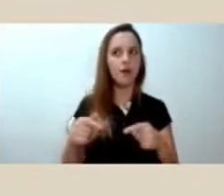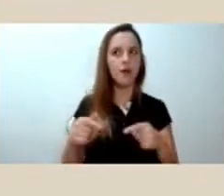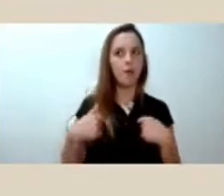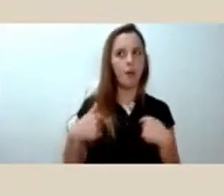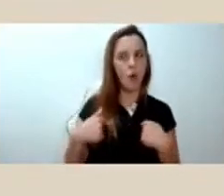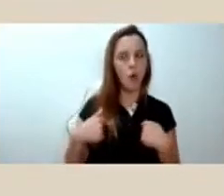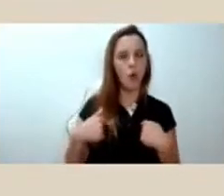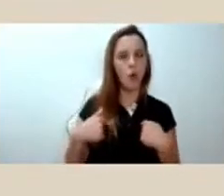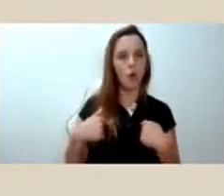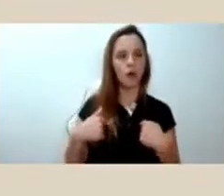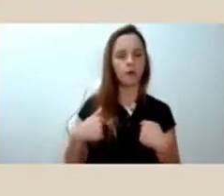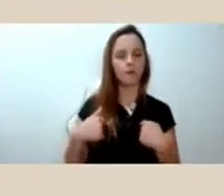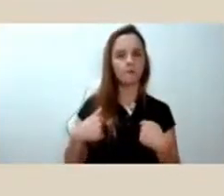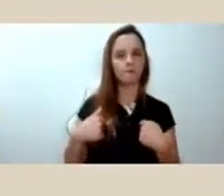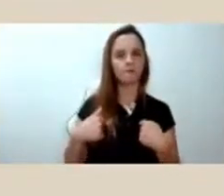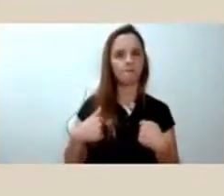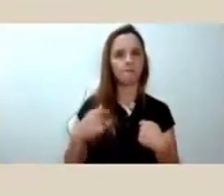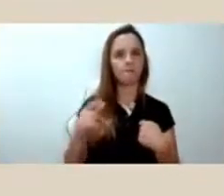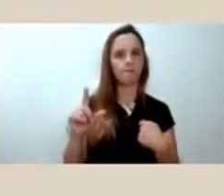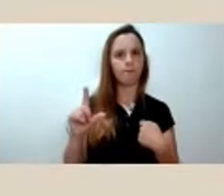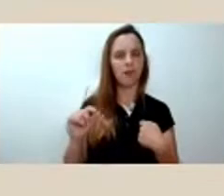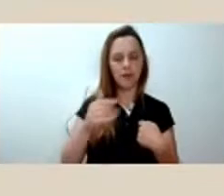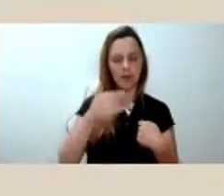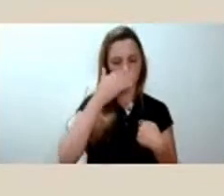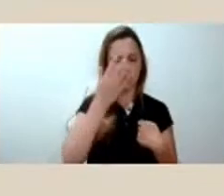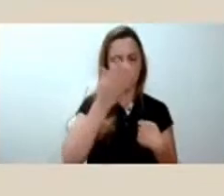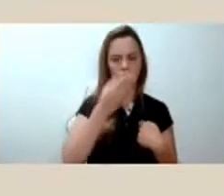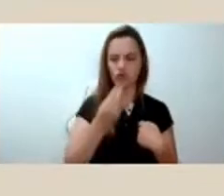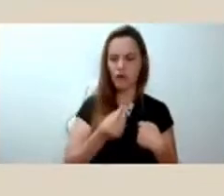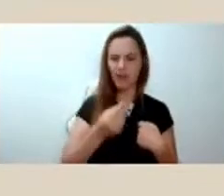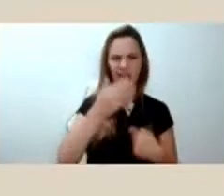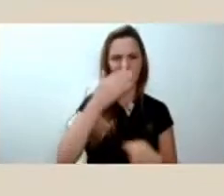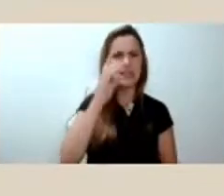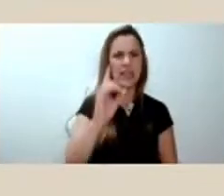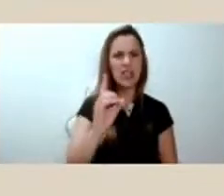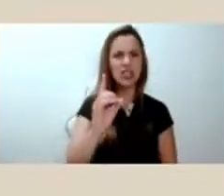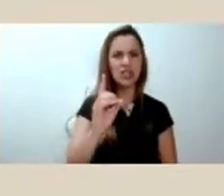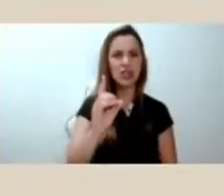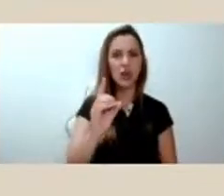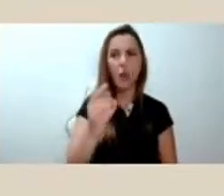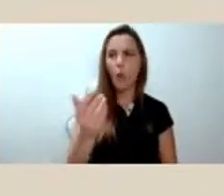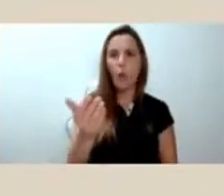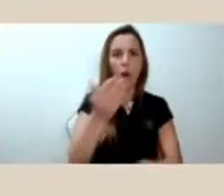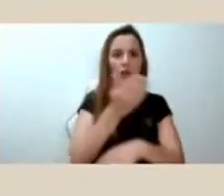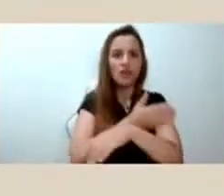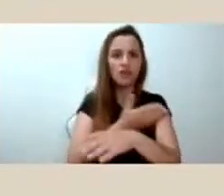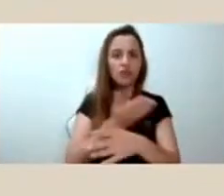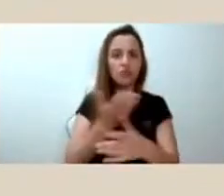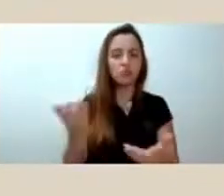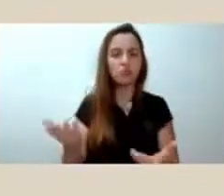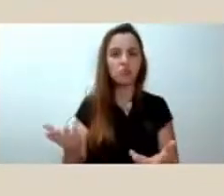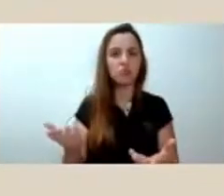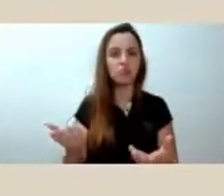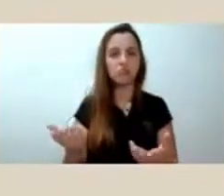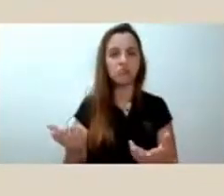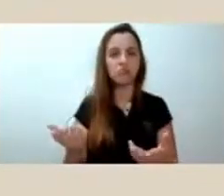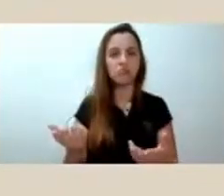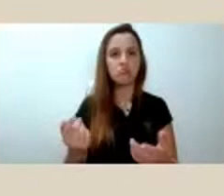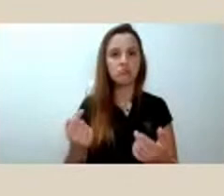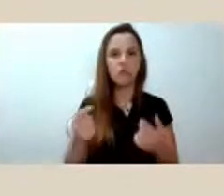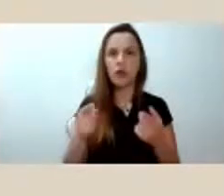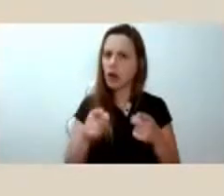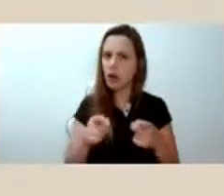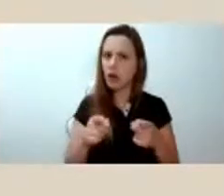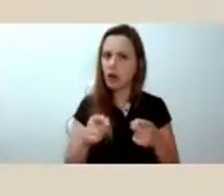are, at a very young age, at the age of 6, maybe even before that, they are already very, very